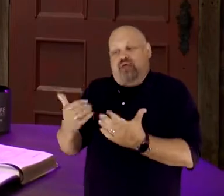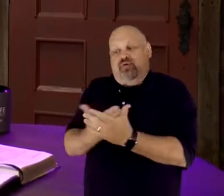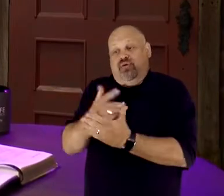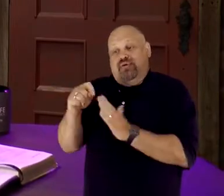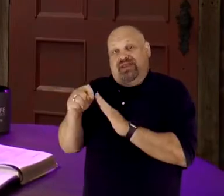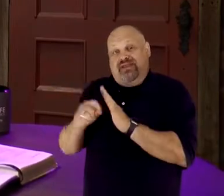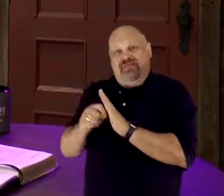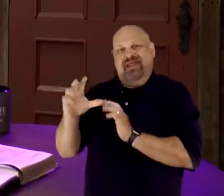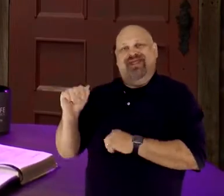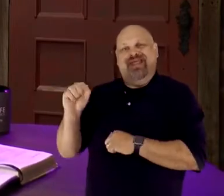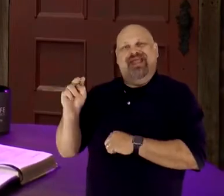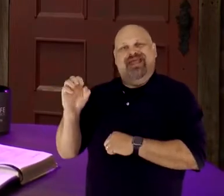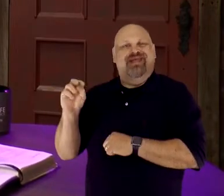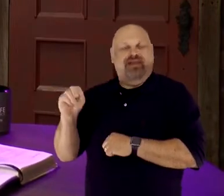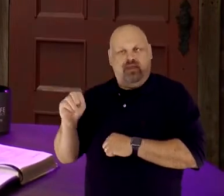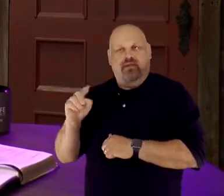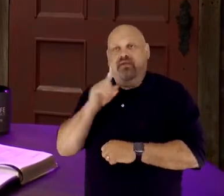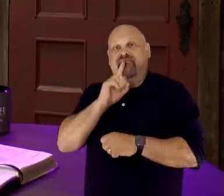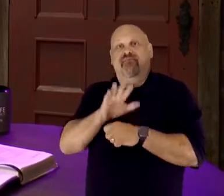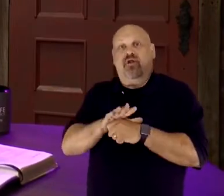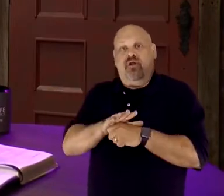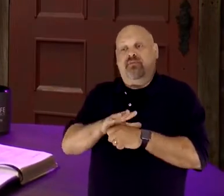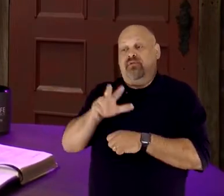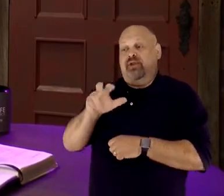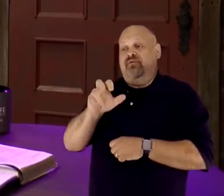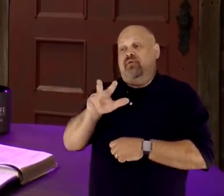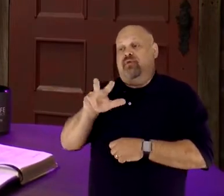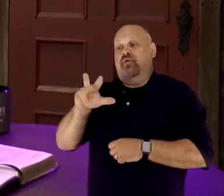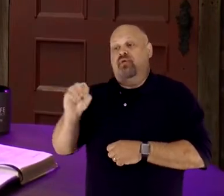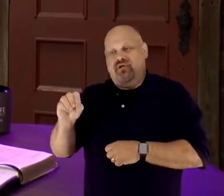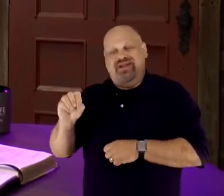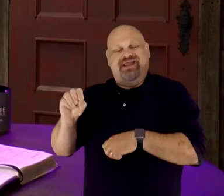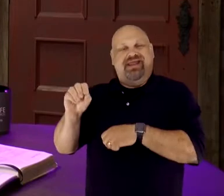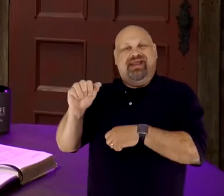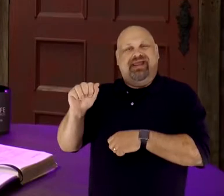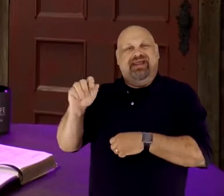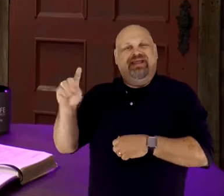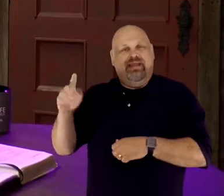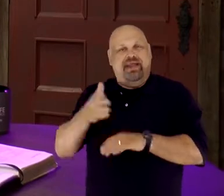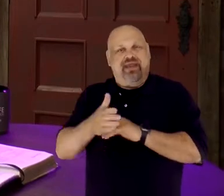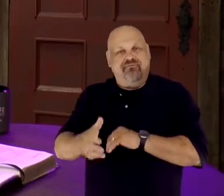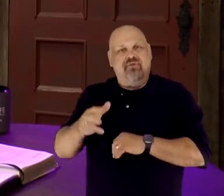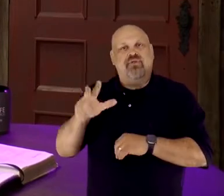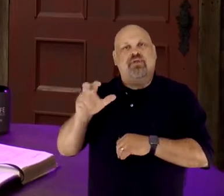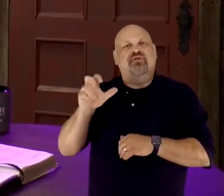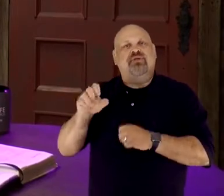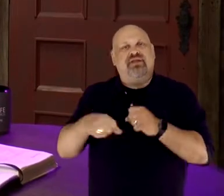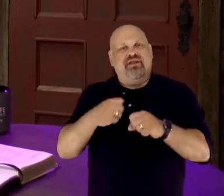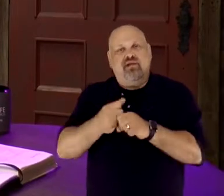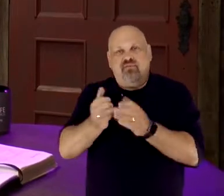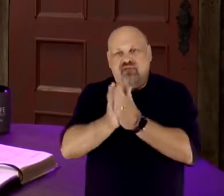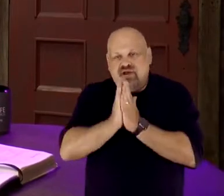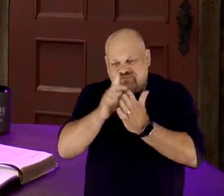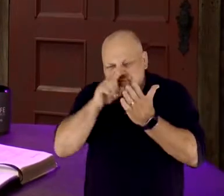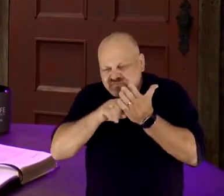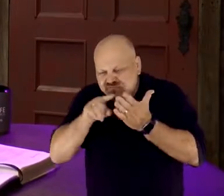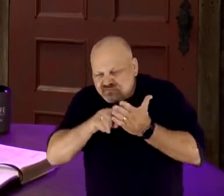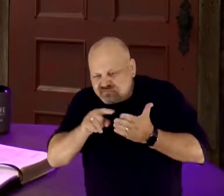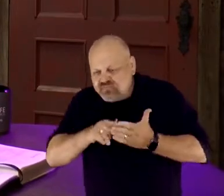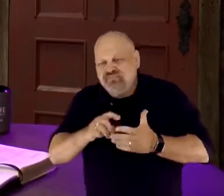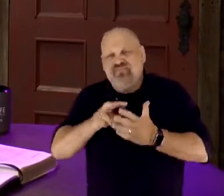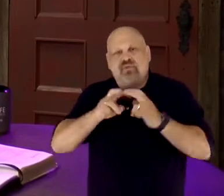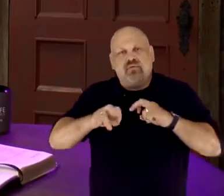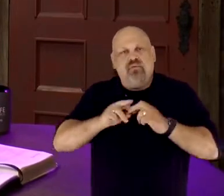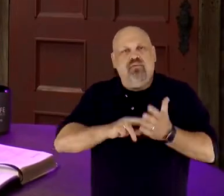by 393 AD after more than three centuries of prayerful scrutiny. As followers of Jesus Christ, we affirm